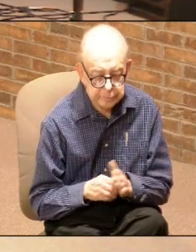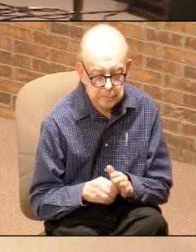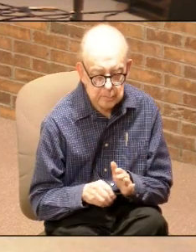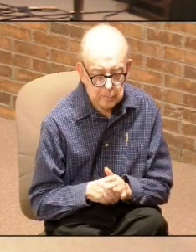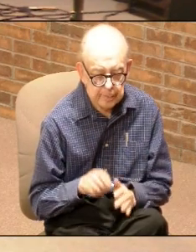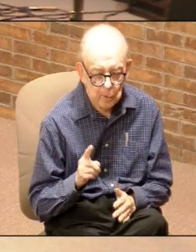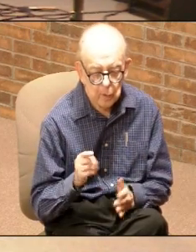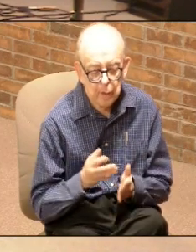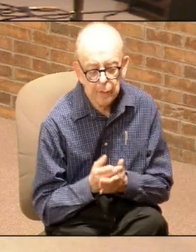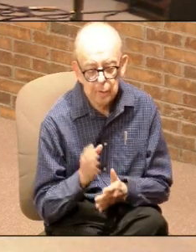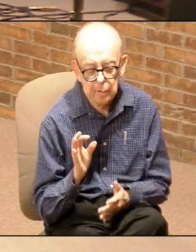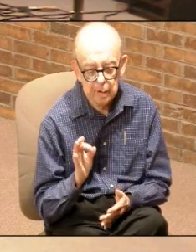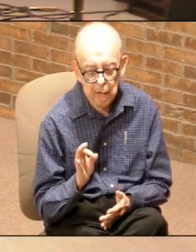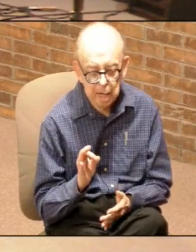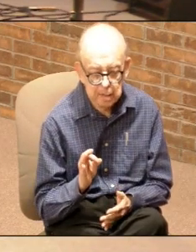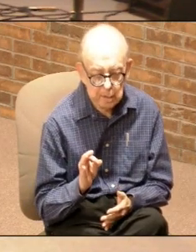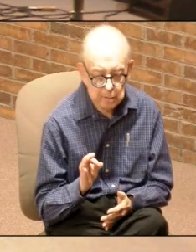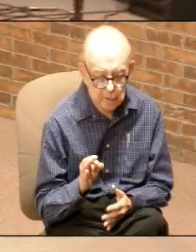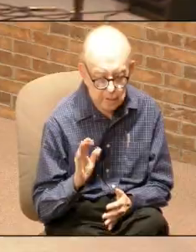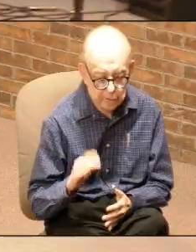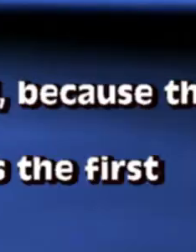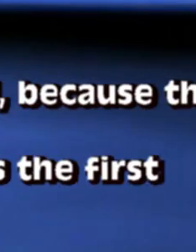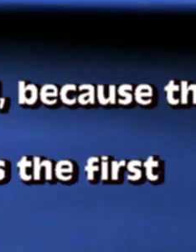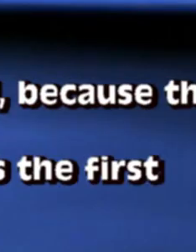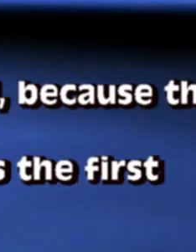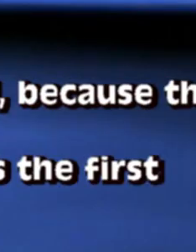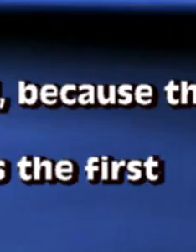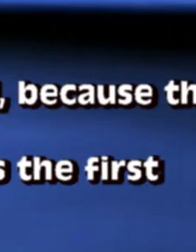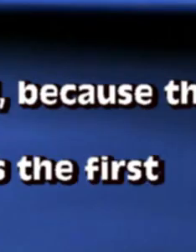verses 1 through 9. Children,